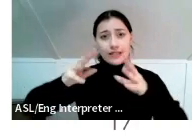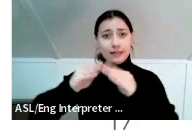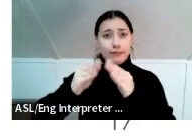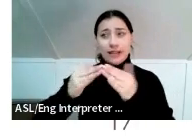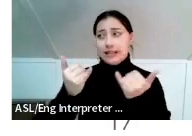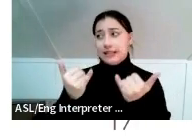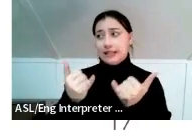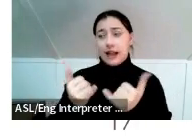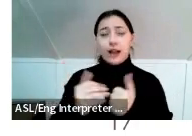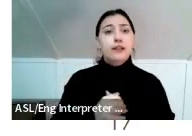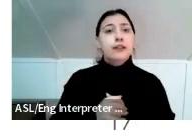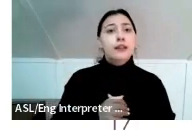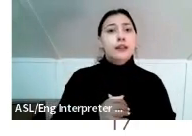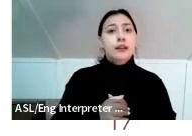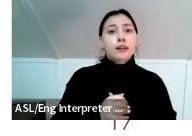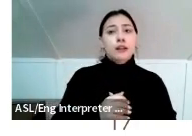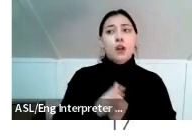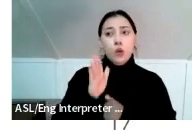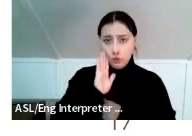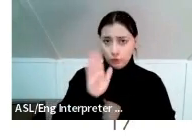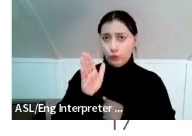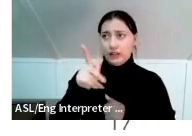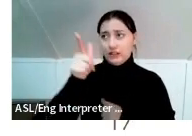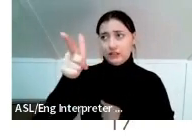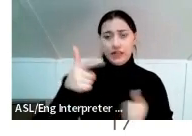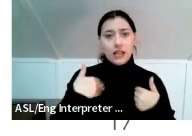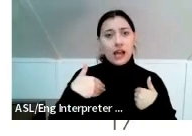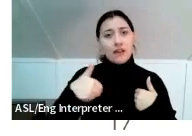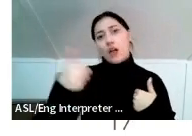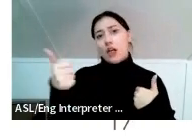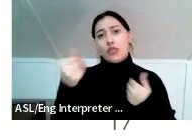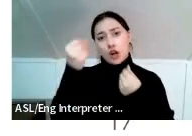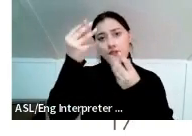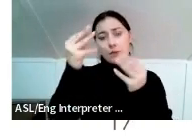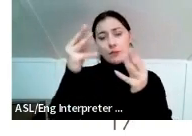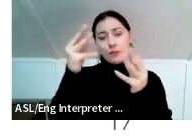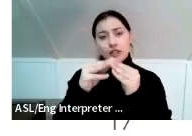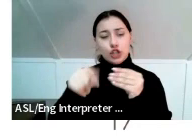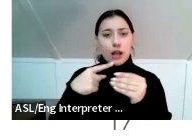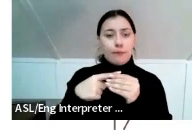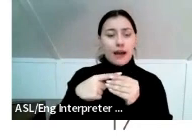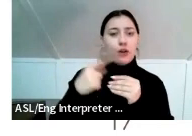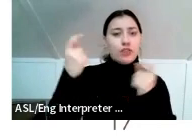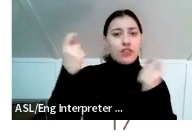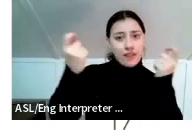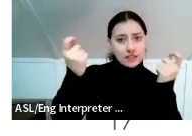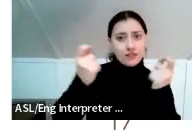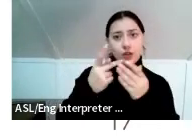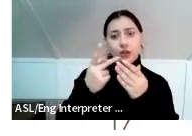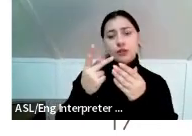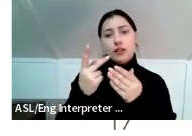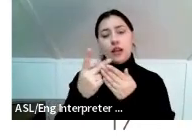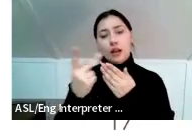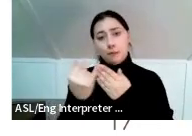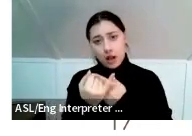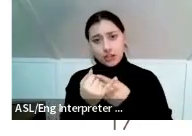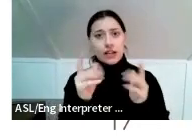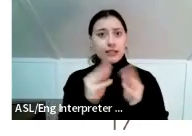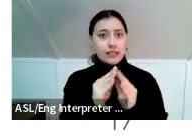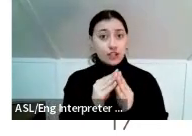conversation today. We're going to be doing another info session for the festivals and projects grants after that grant program